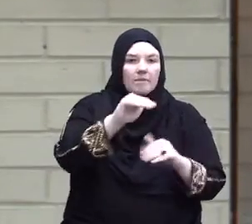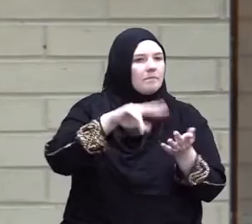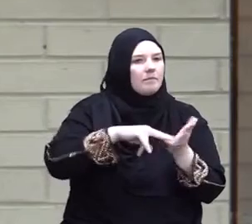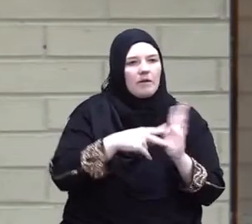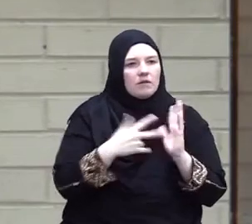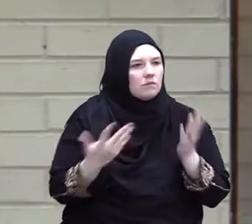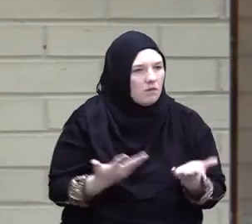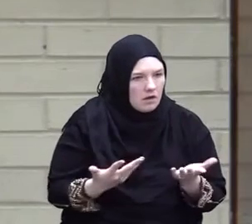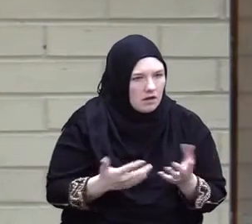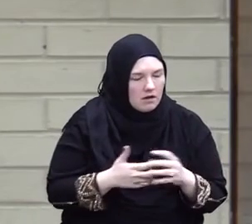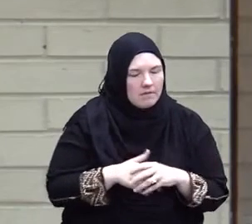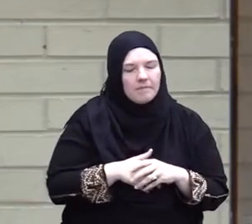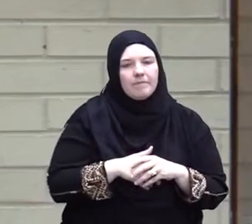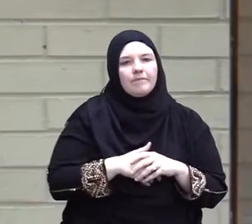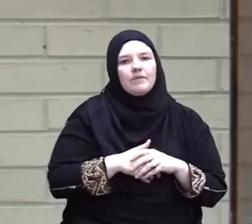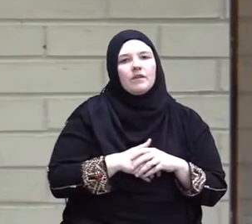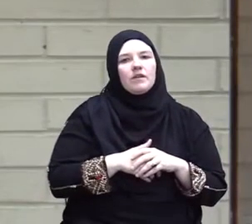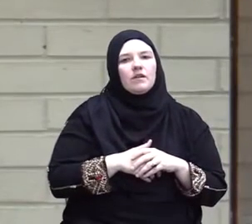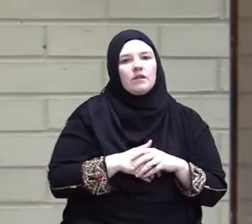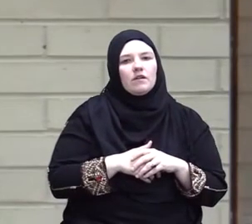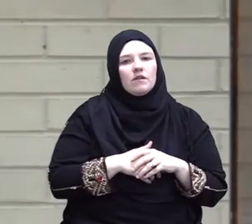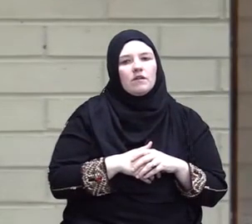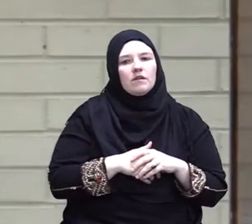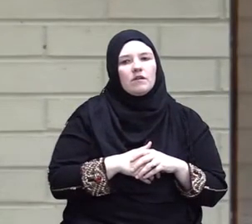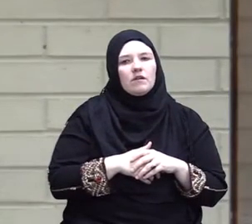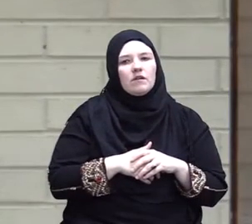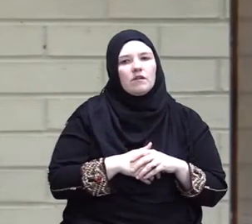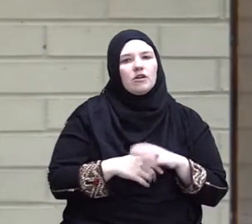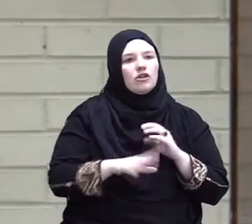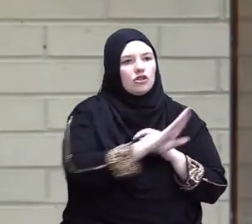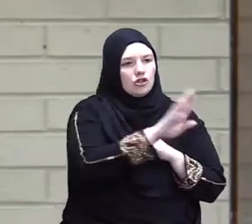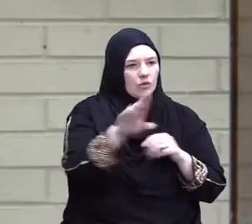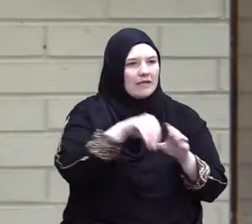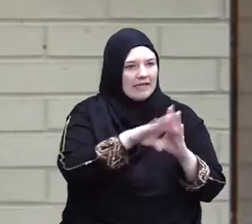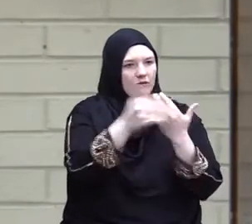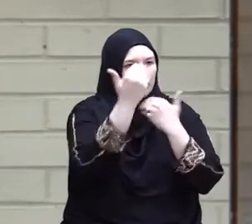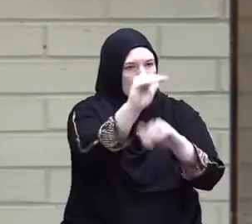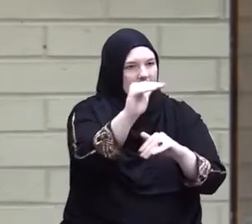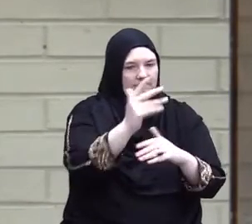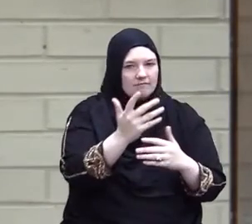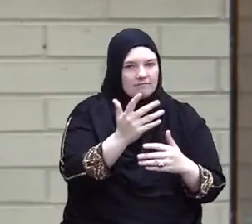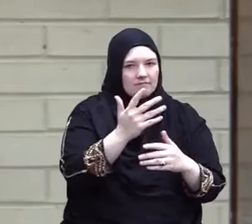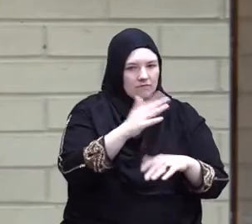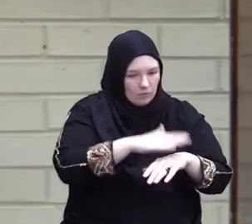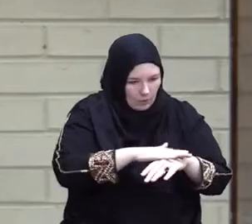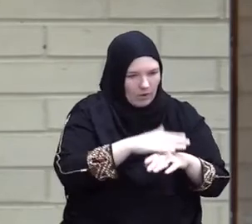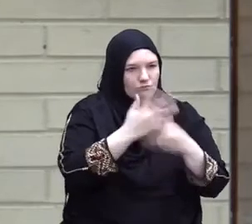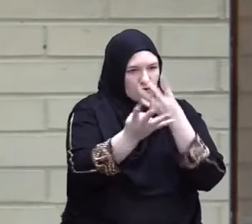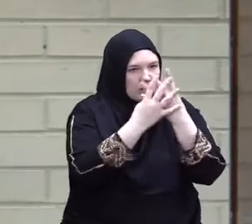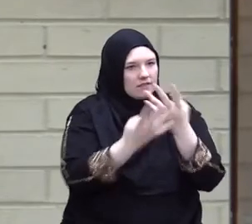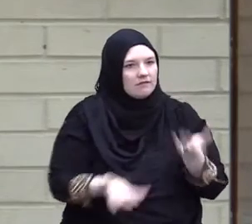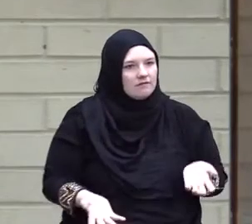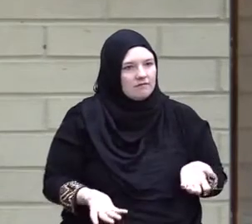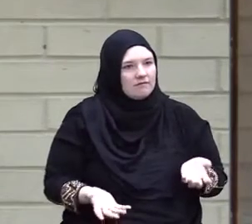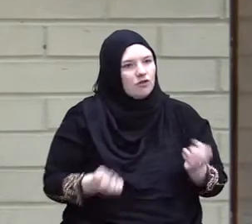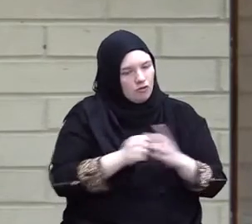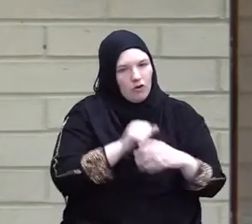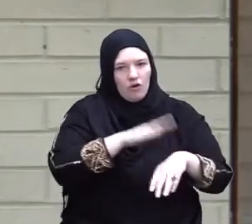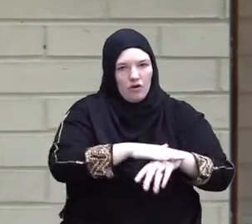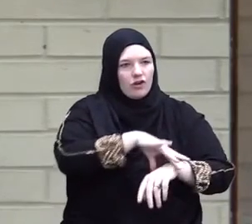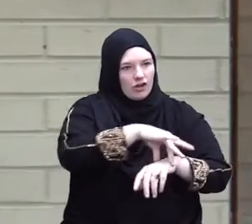what? You are in a big prison. It's called the earth. As a believer, in a